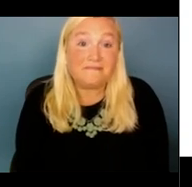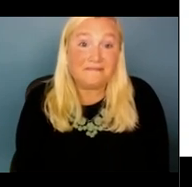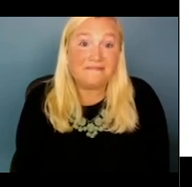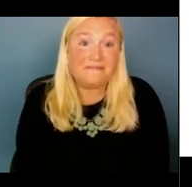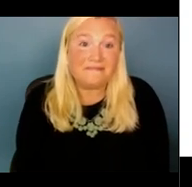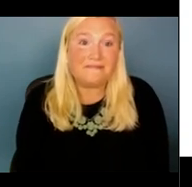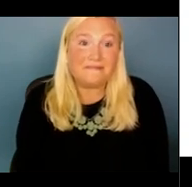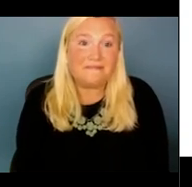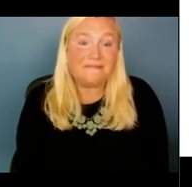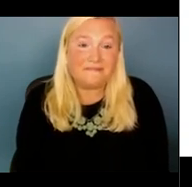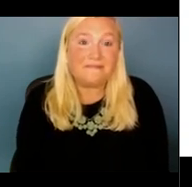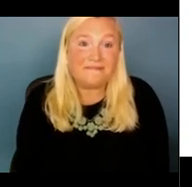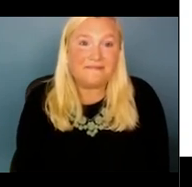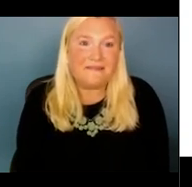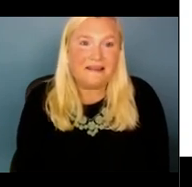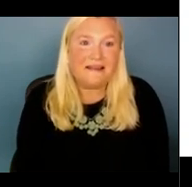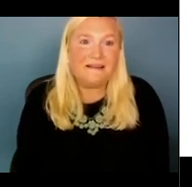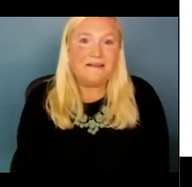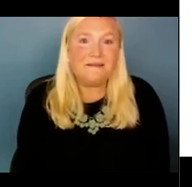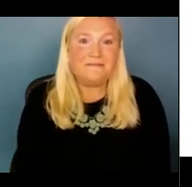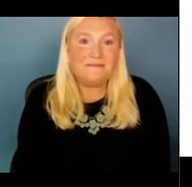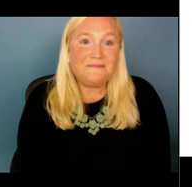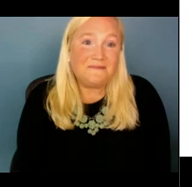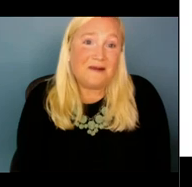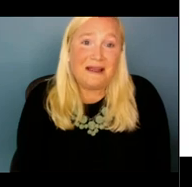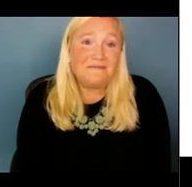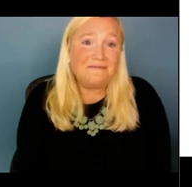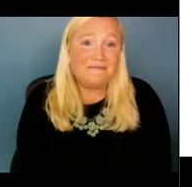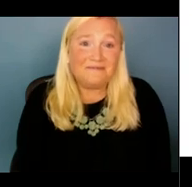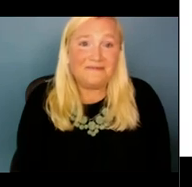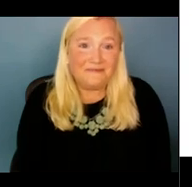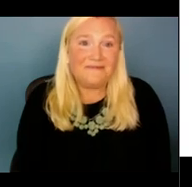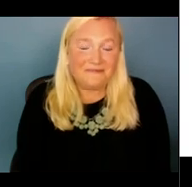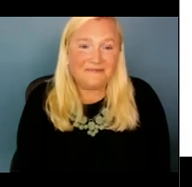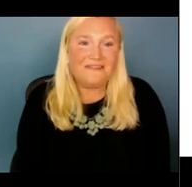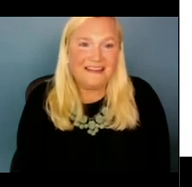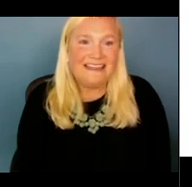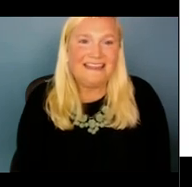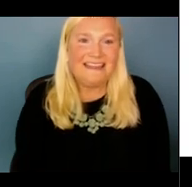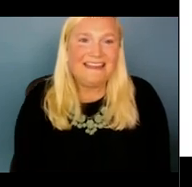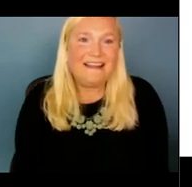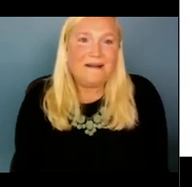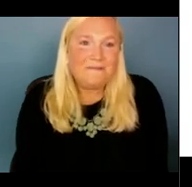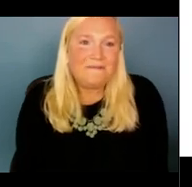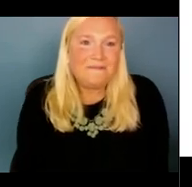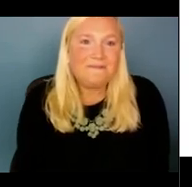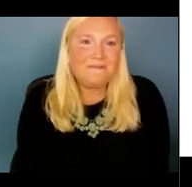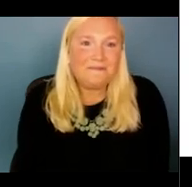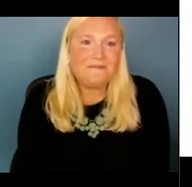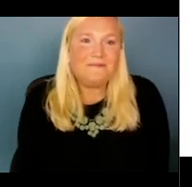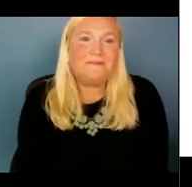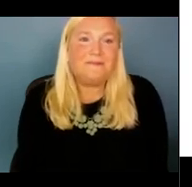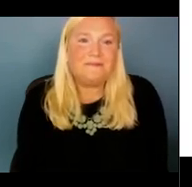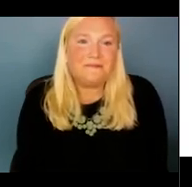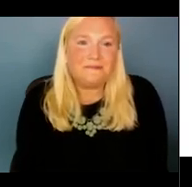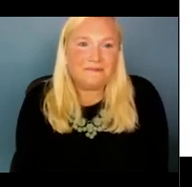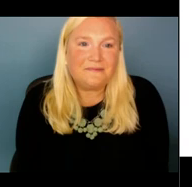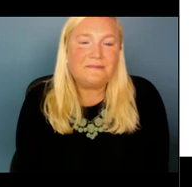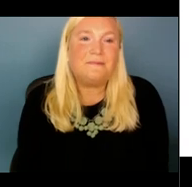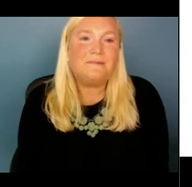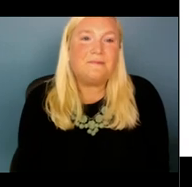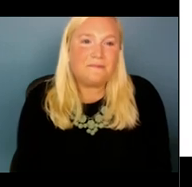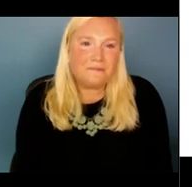to talk to them like you're talking to everyone else, and right, keep eye contact. And she really appreciated that. So I think